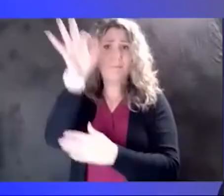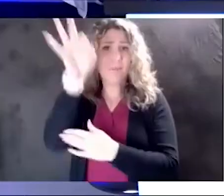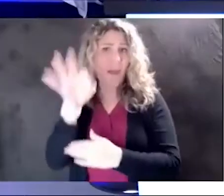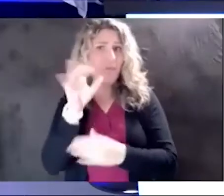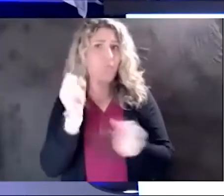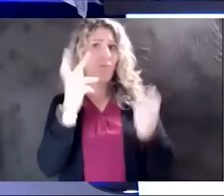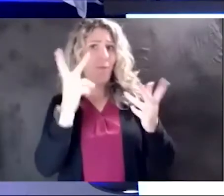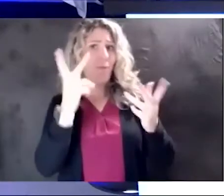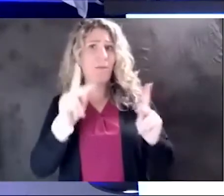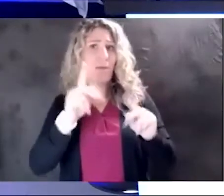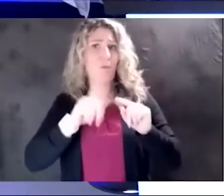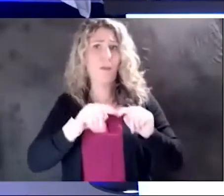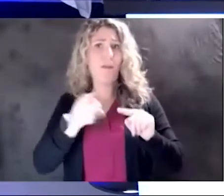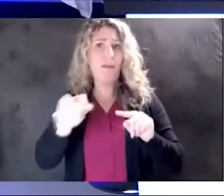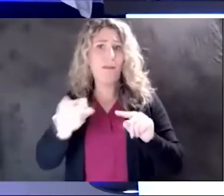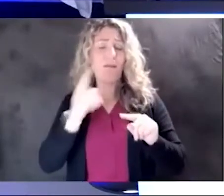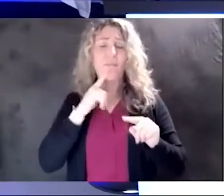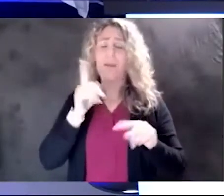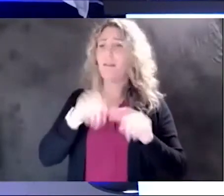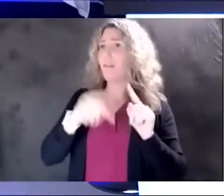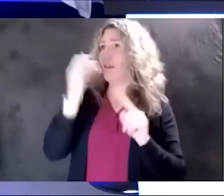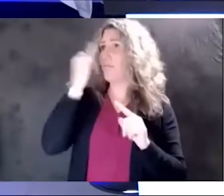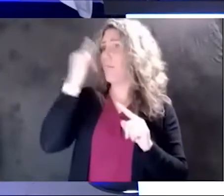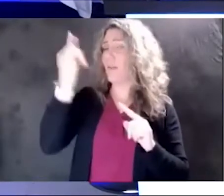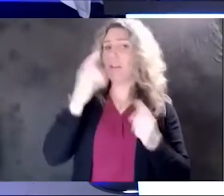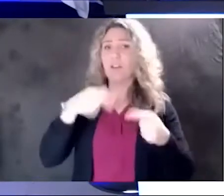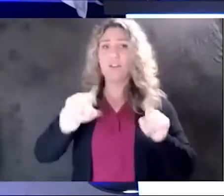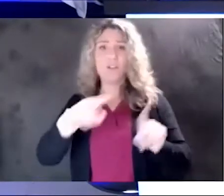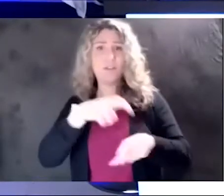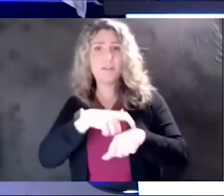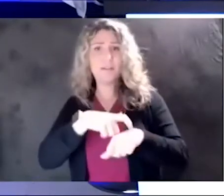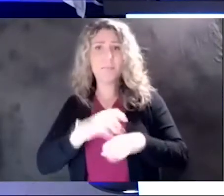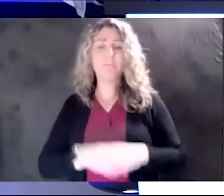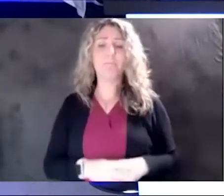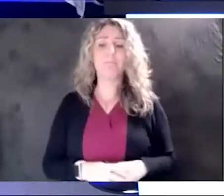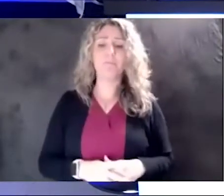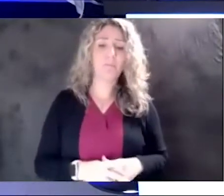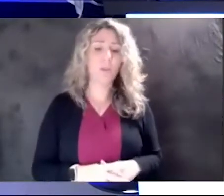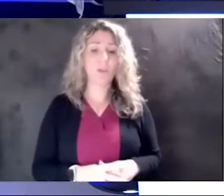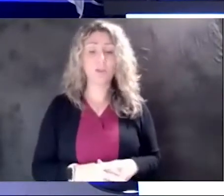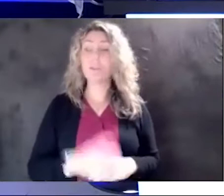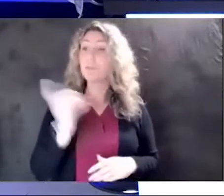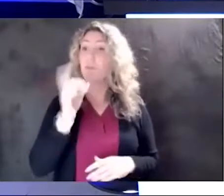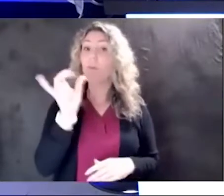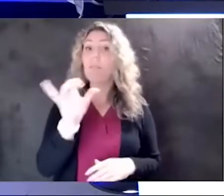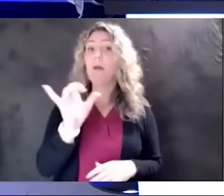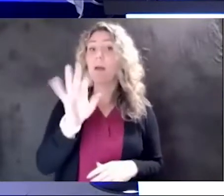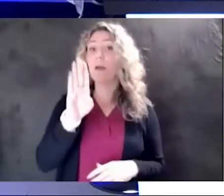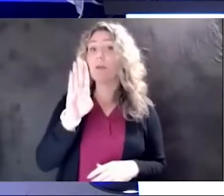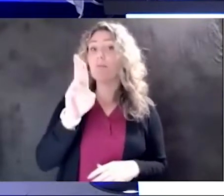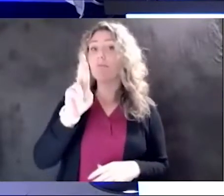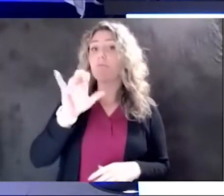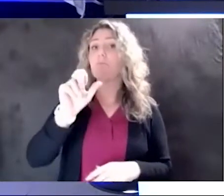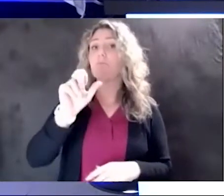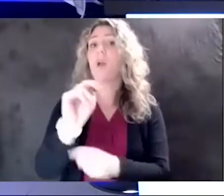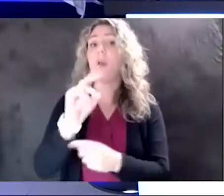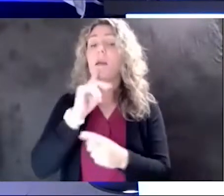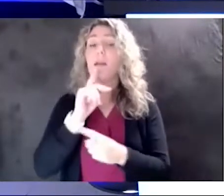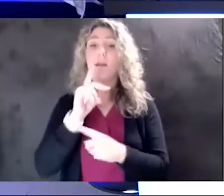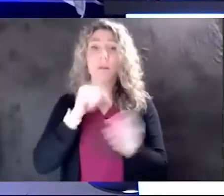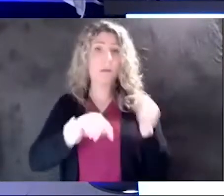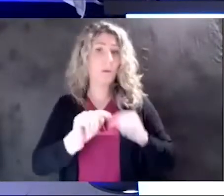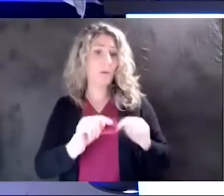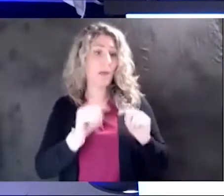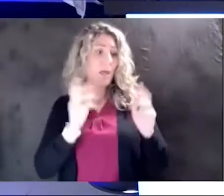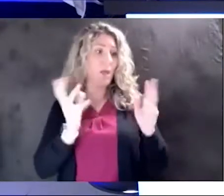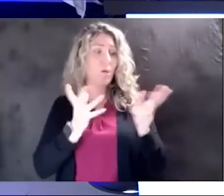him. Right. To, I can't imagine during this time. So should someone like Brian just go back to what he was